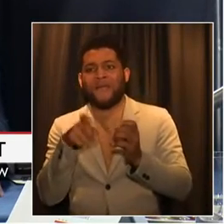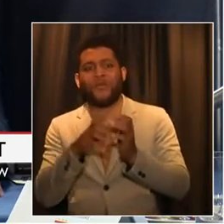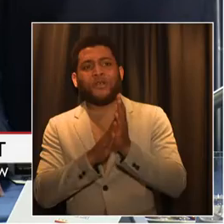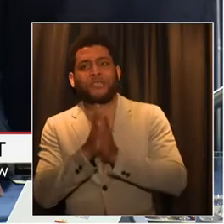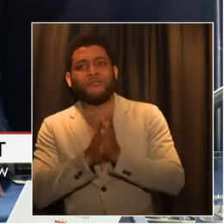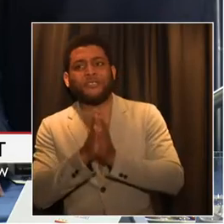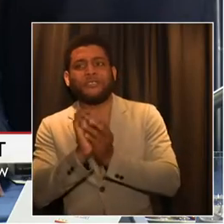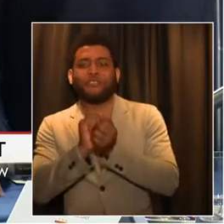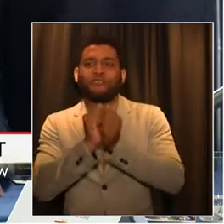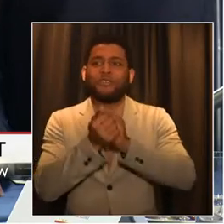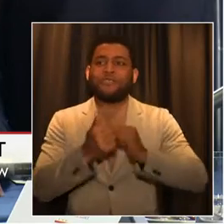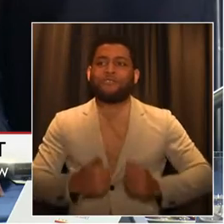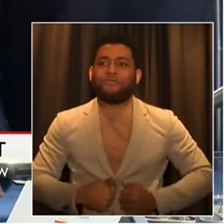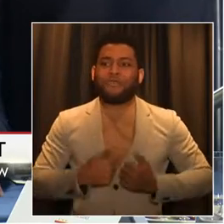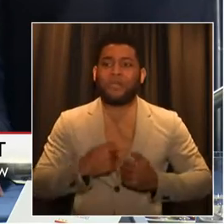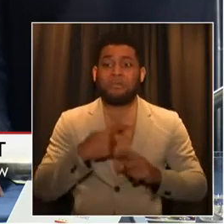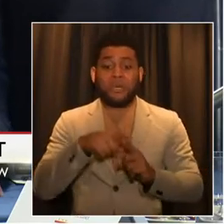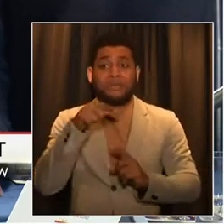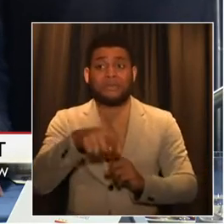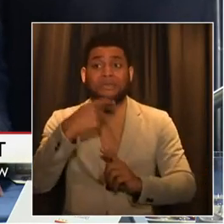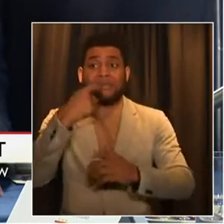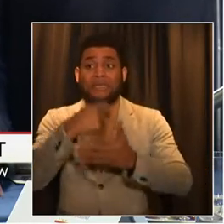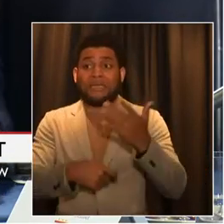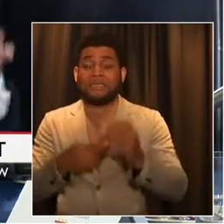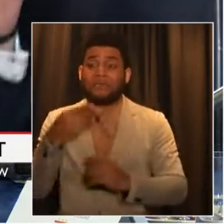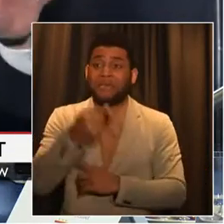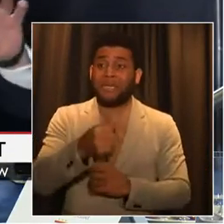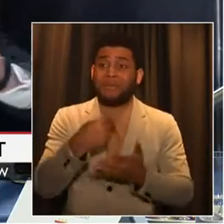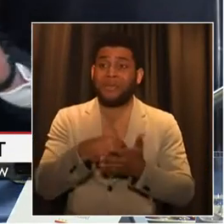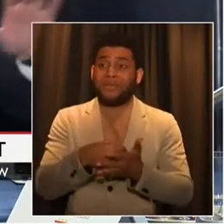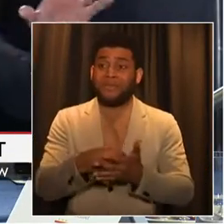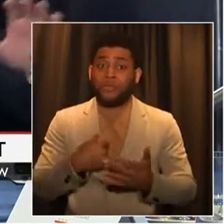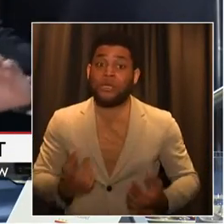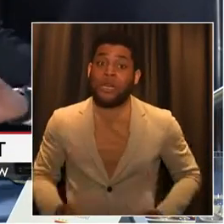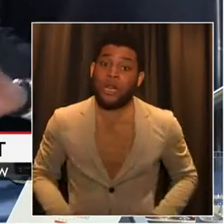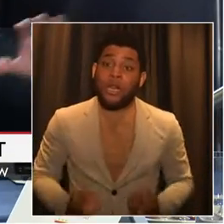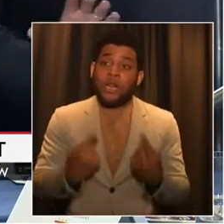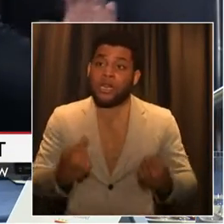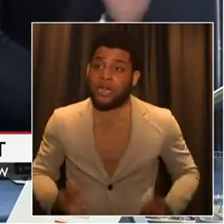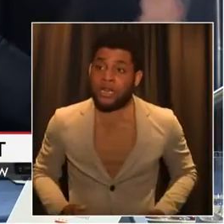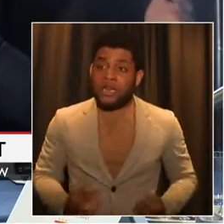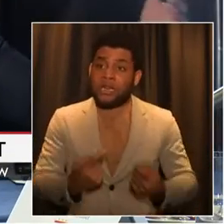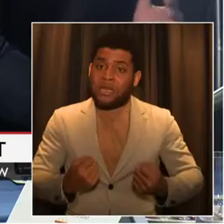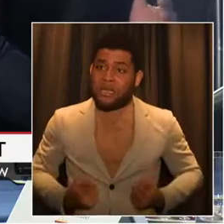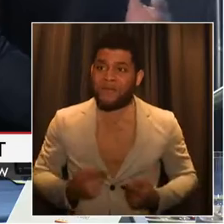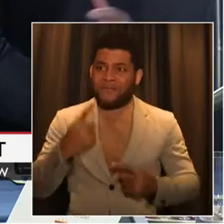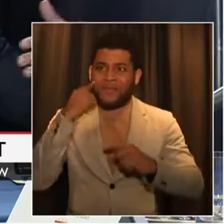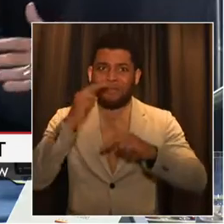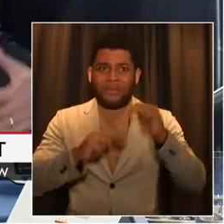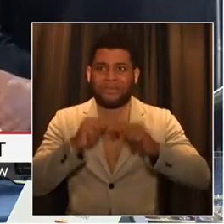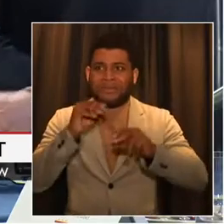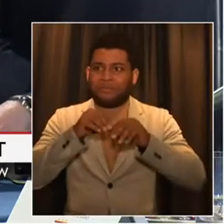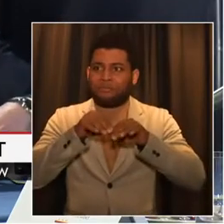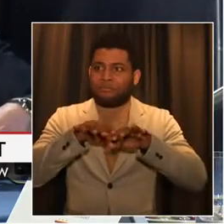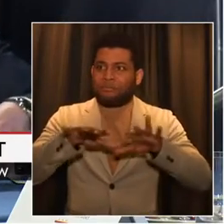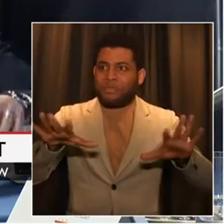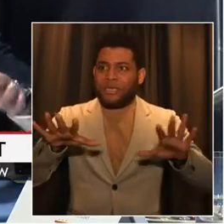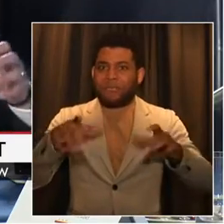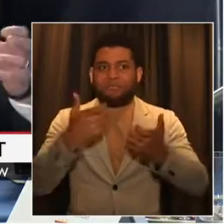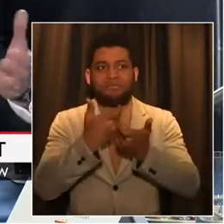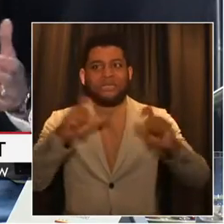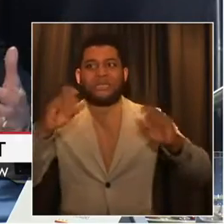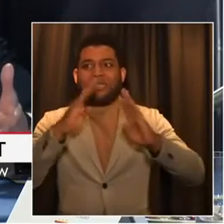is optimally spent. So if buildings scattered across a big downtown convert to